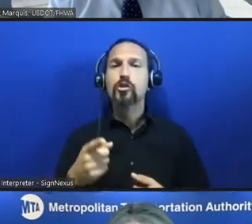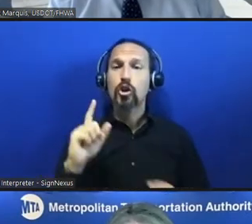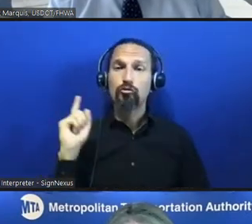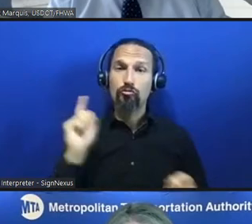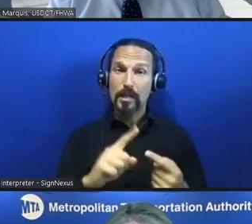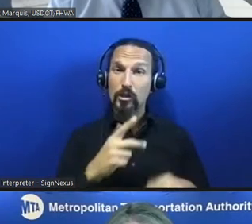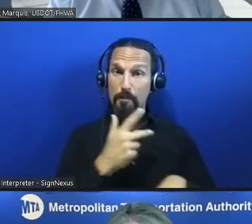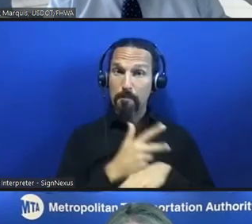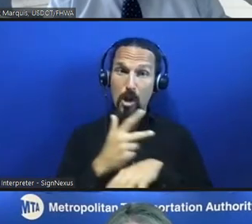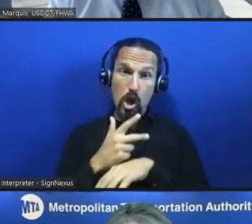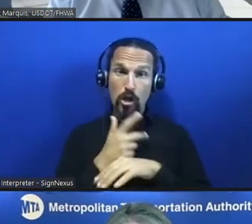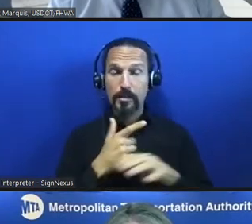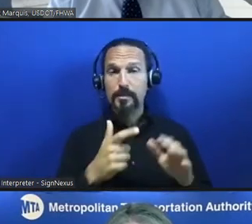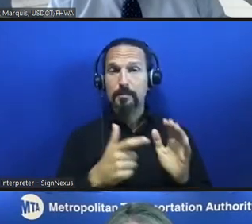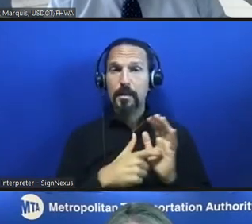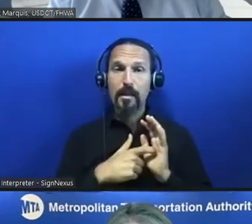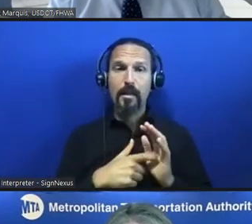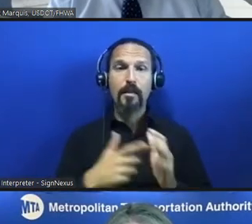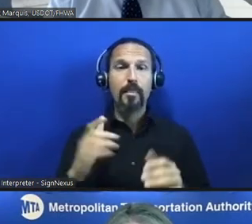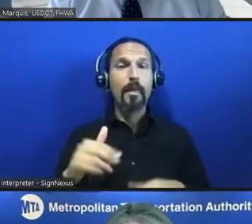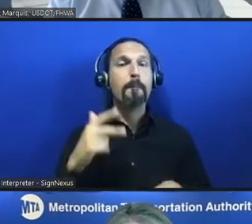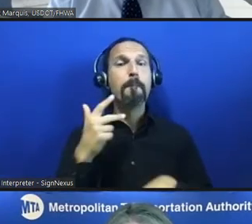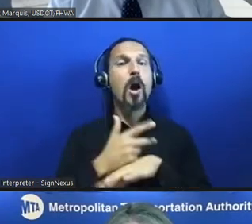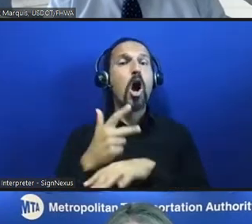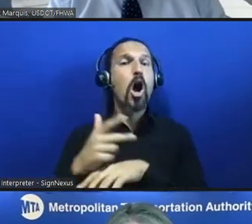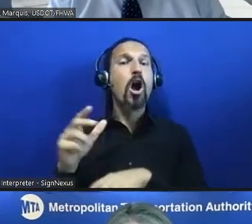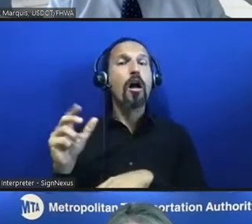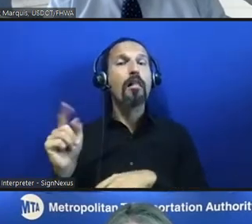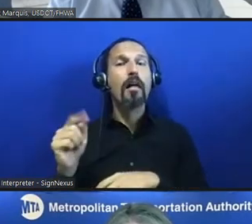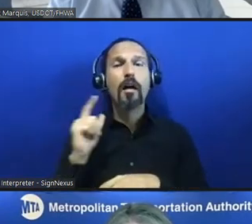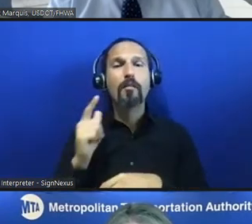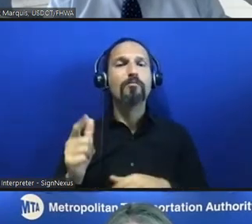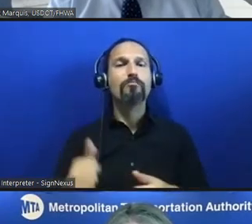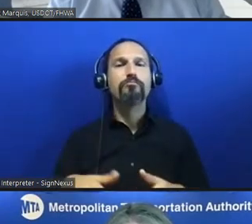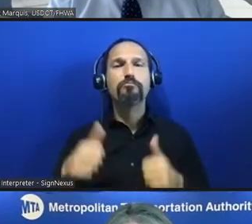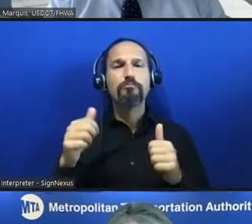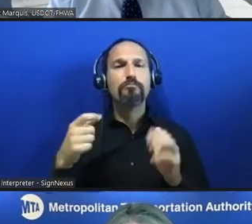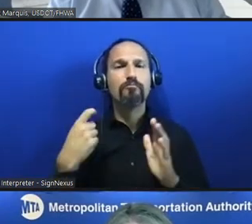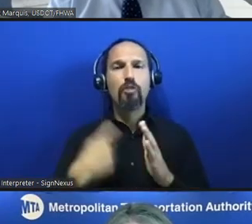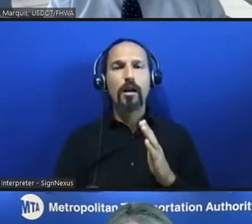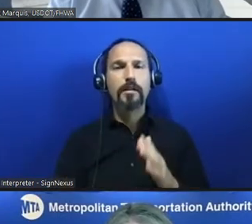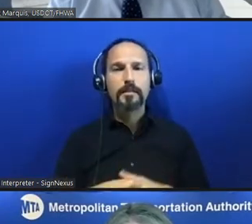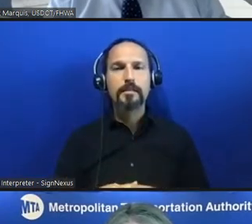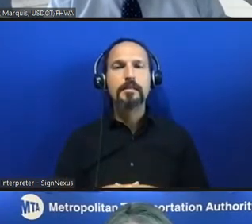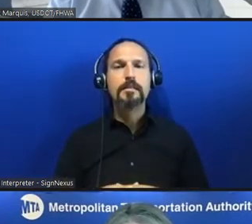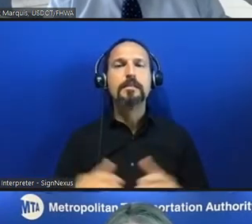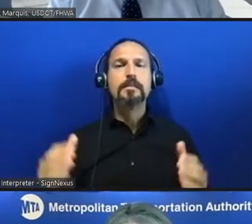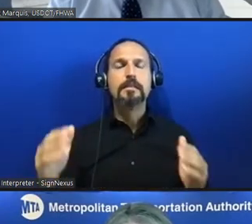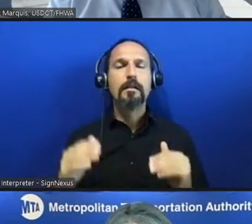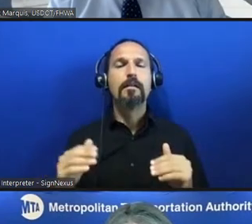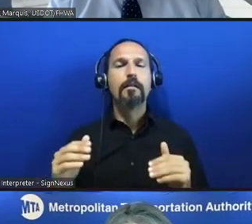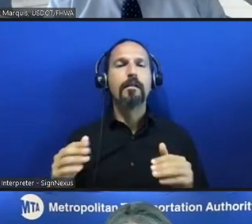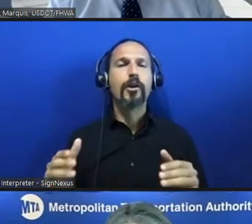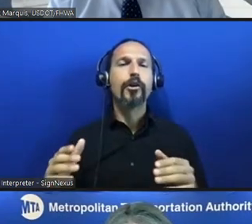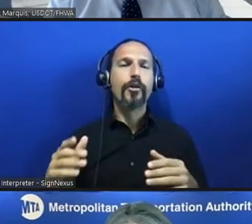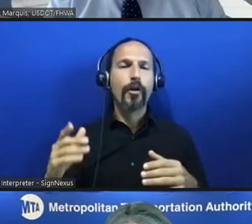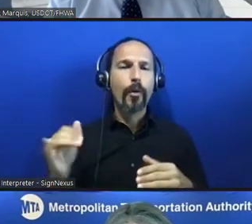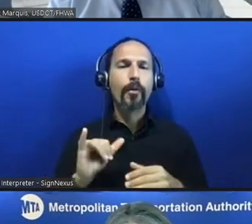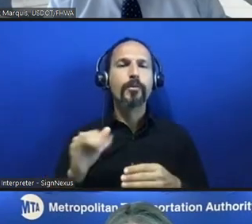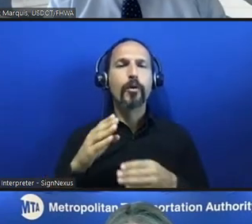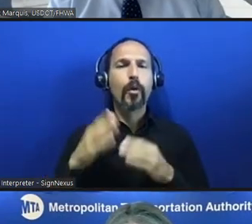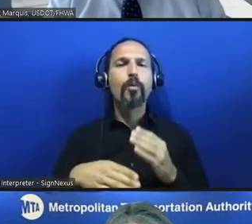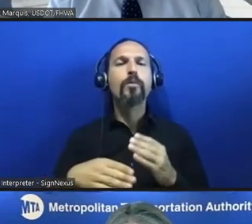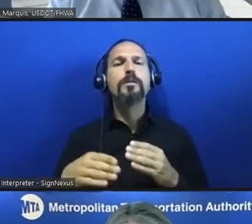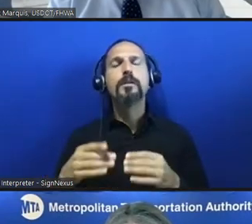parking demand well the parking lots will just increase their prices and in conclusion the